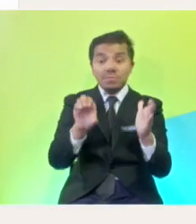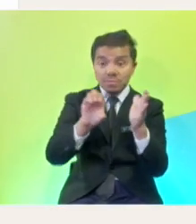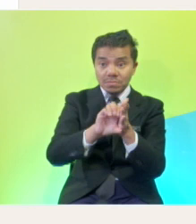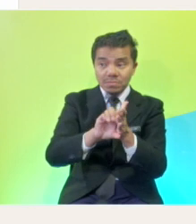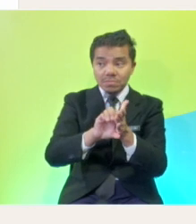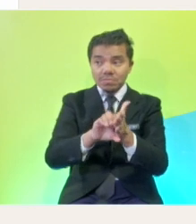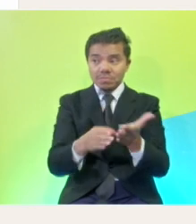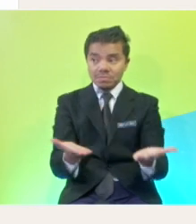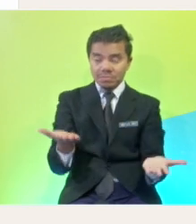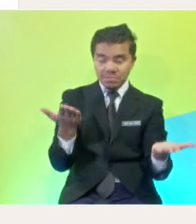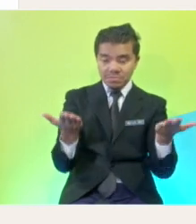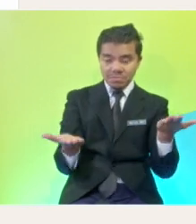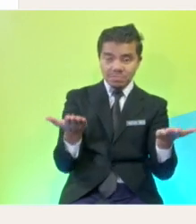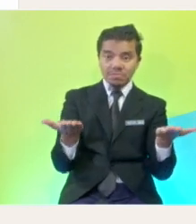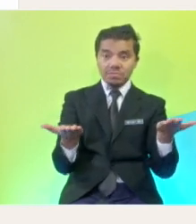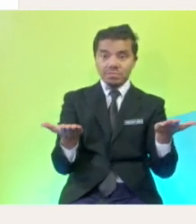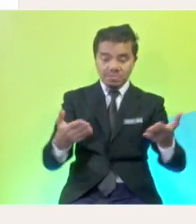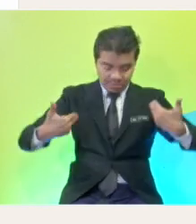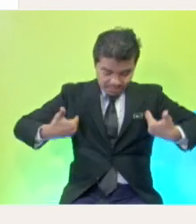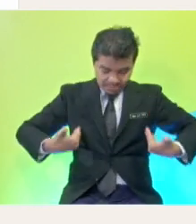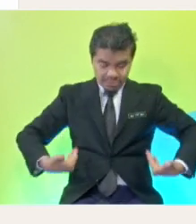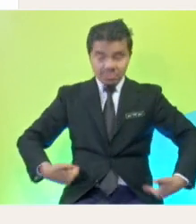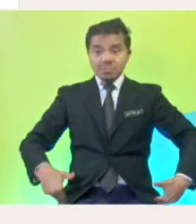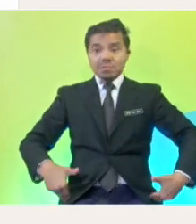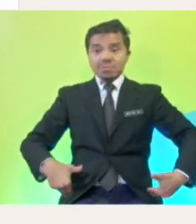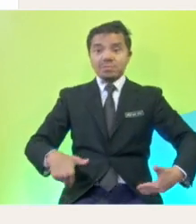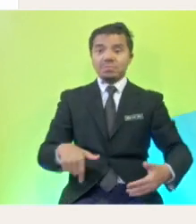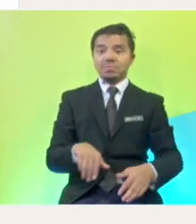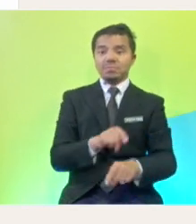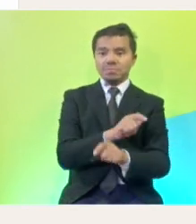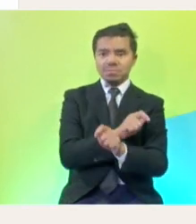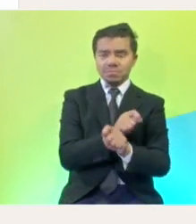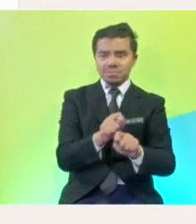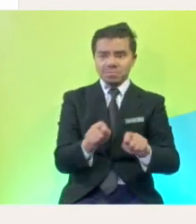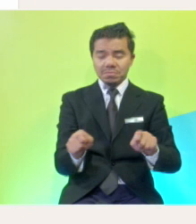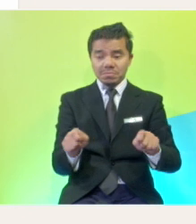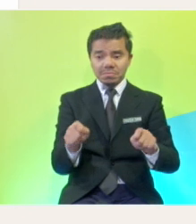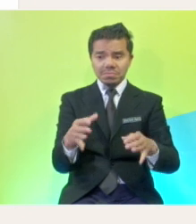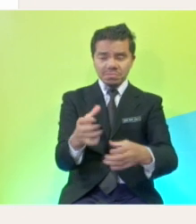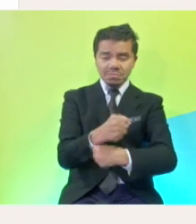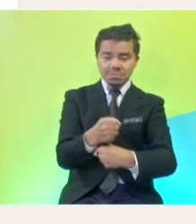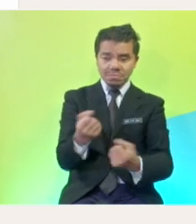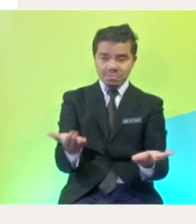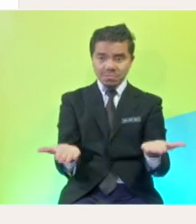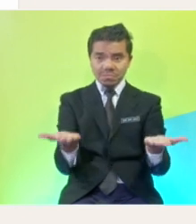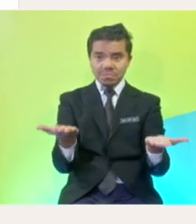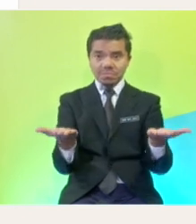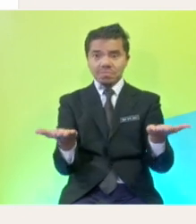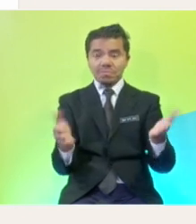problems. Body imbalance problems. Yeah. Okay. So here it will damage nerves in